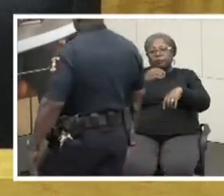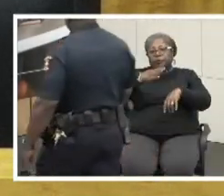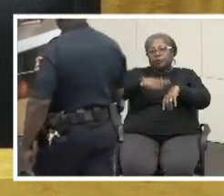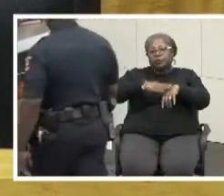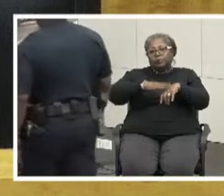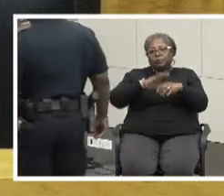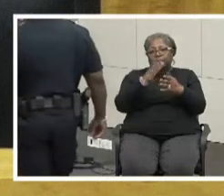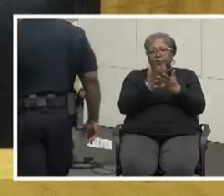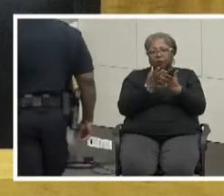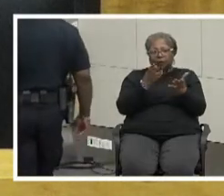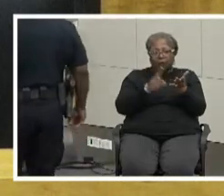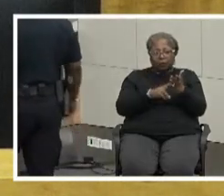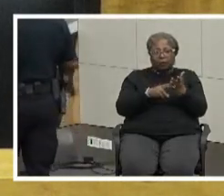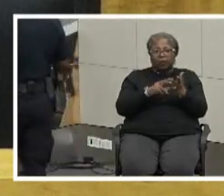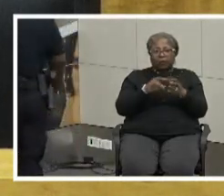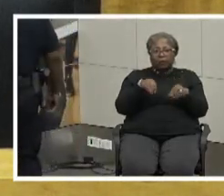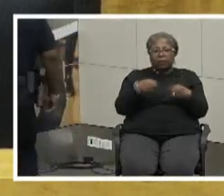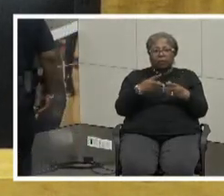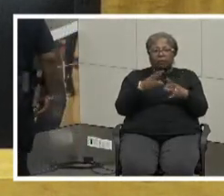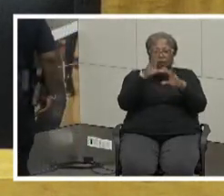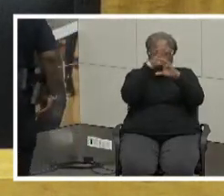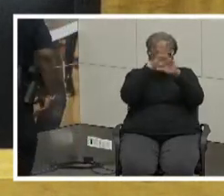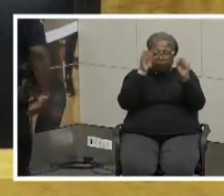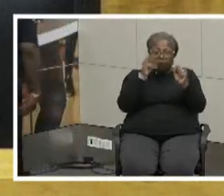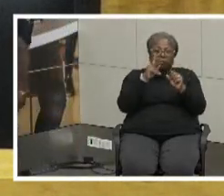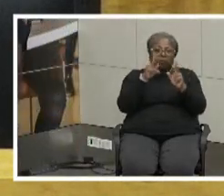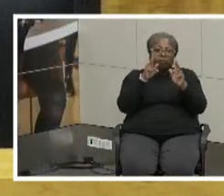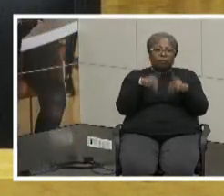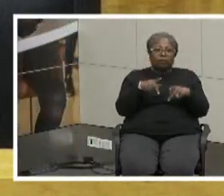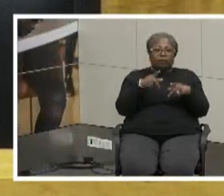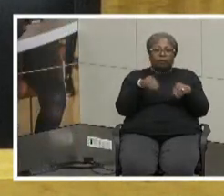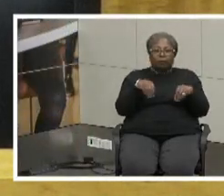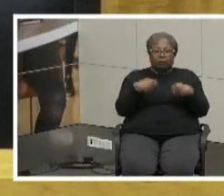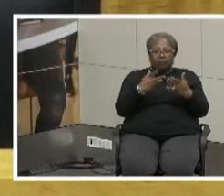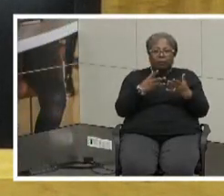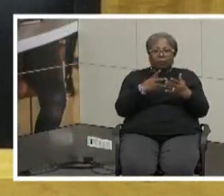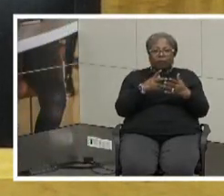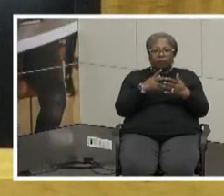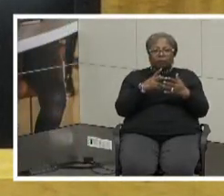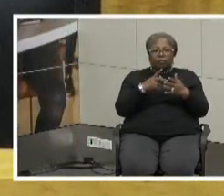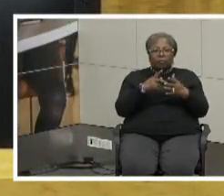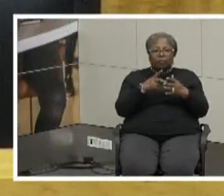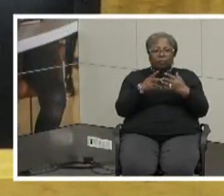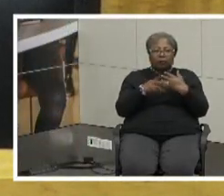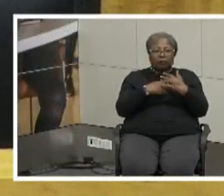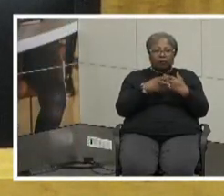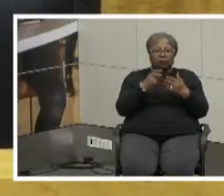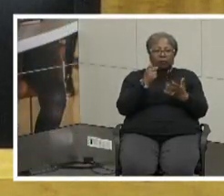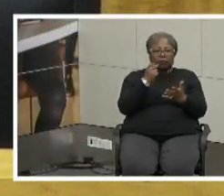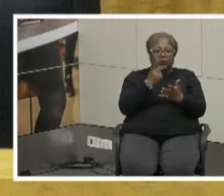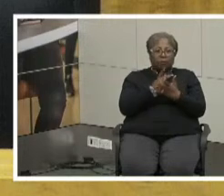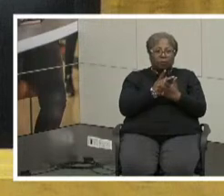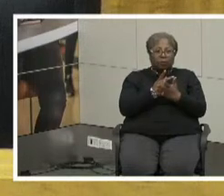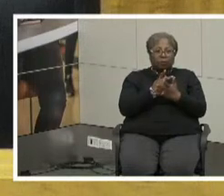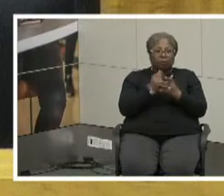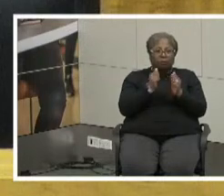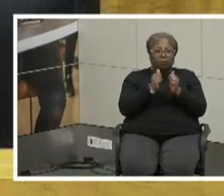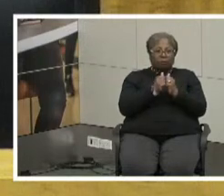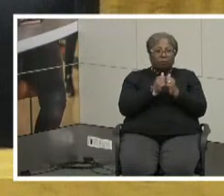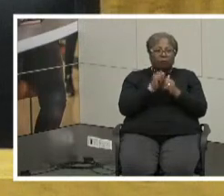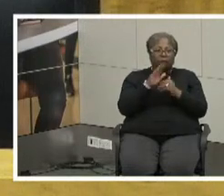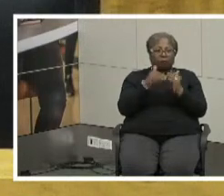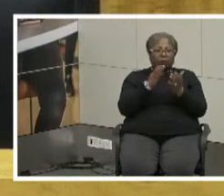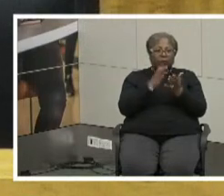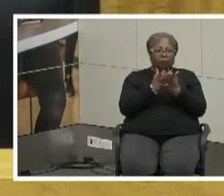contracts and authorize the superintendent or designate to provide notice uh of same that the board approves withdrawals of